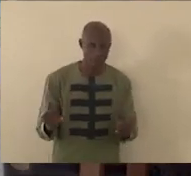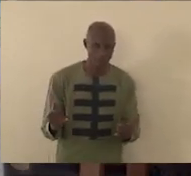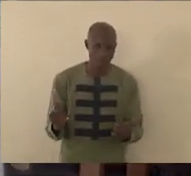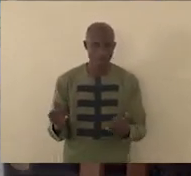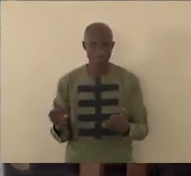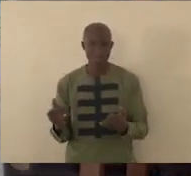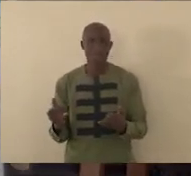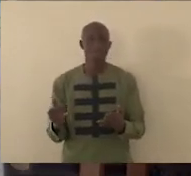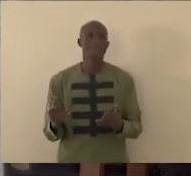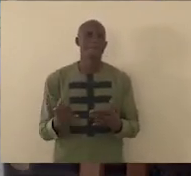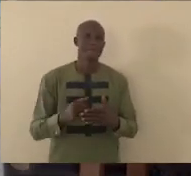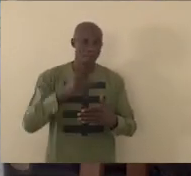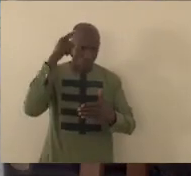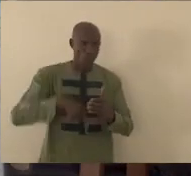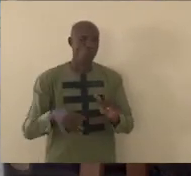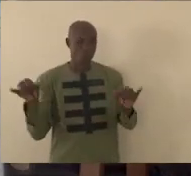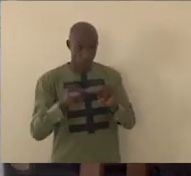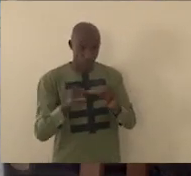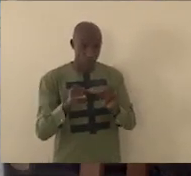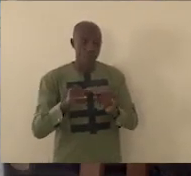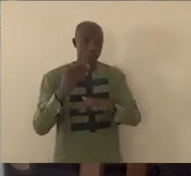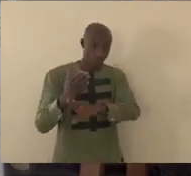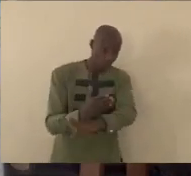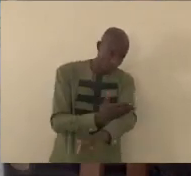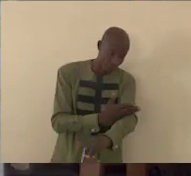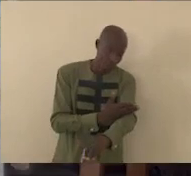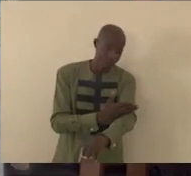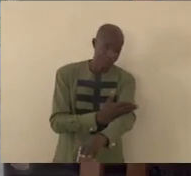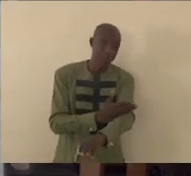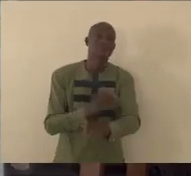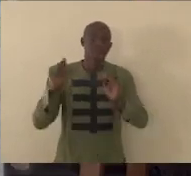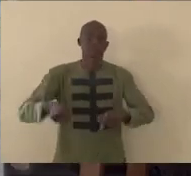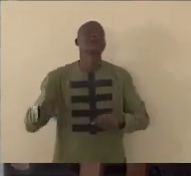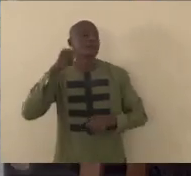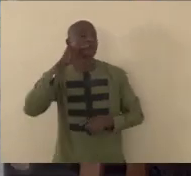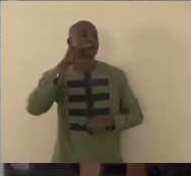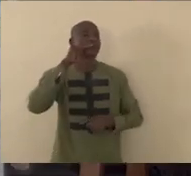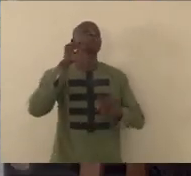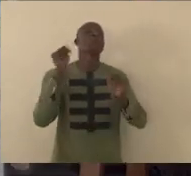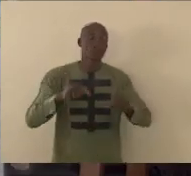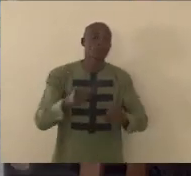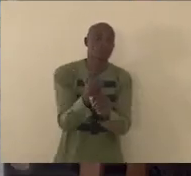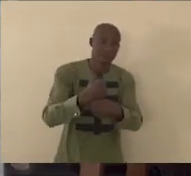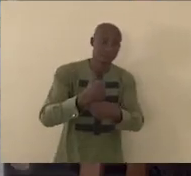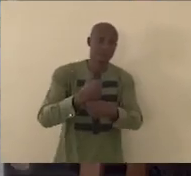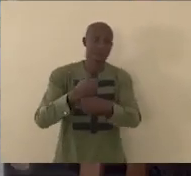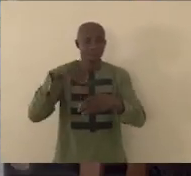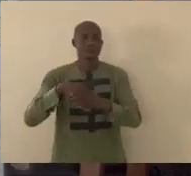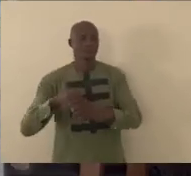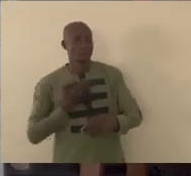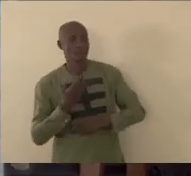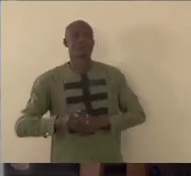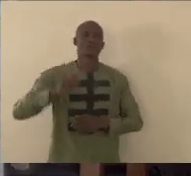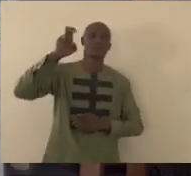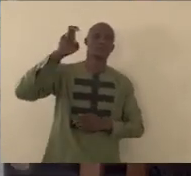Now, what measure of progress can Nigeria possibly make in